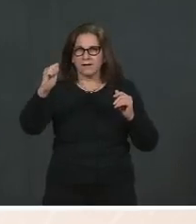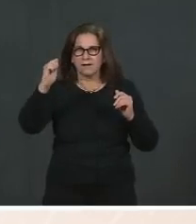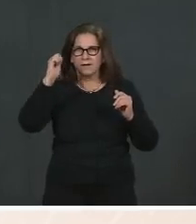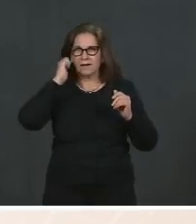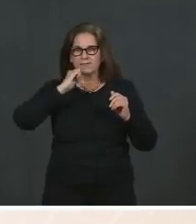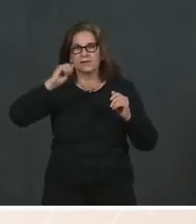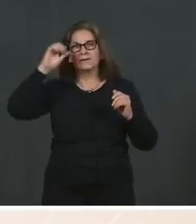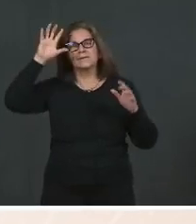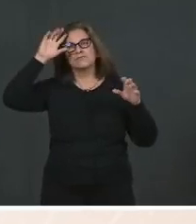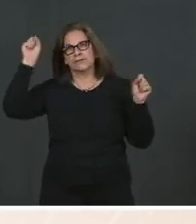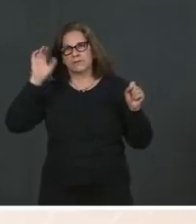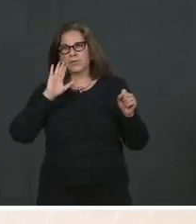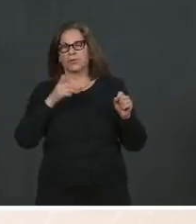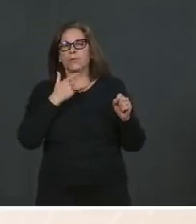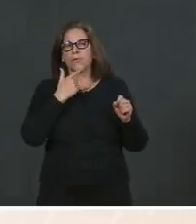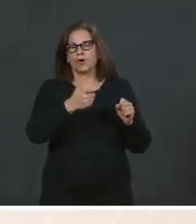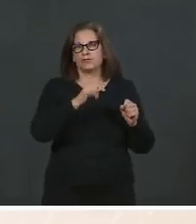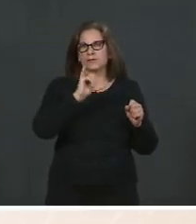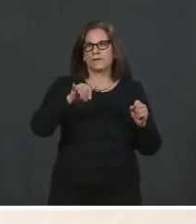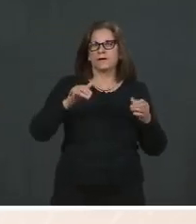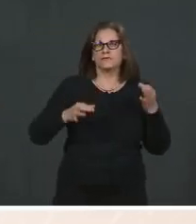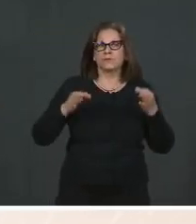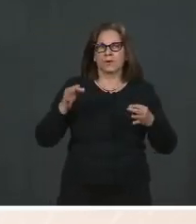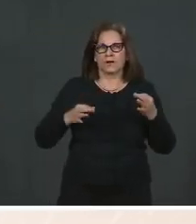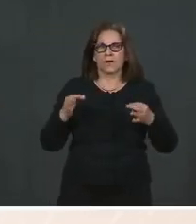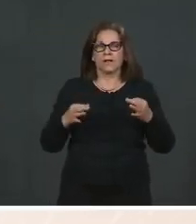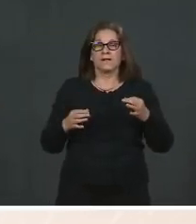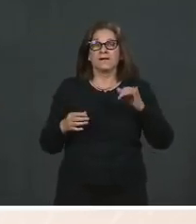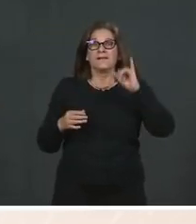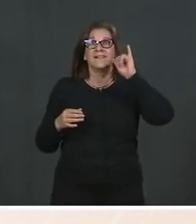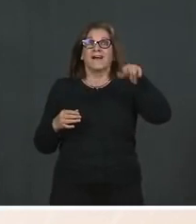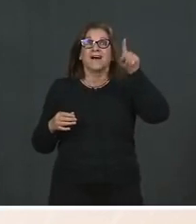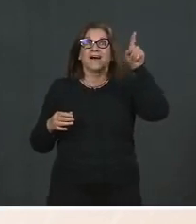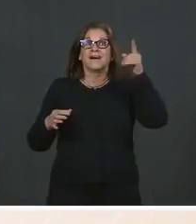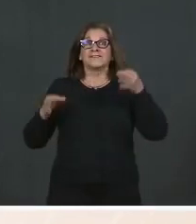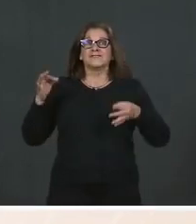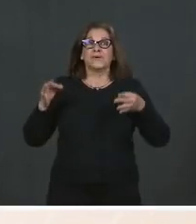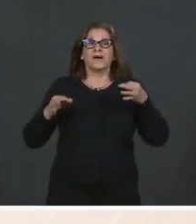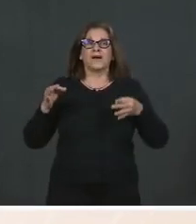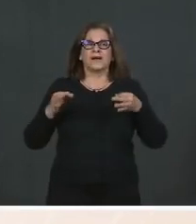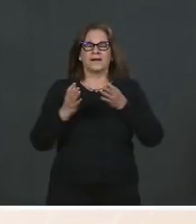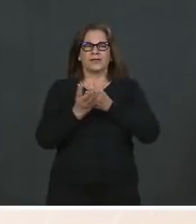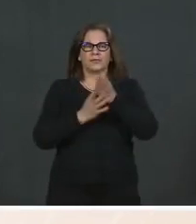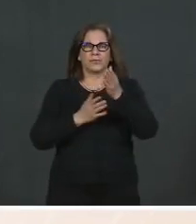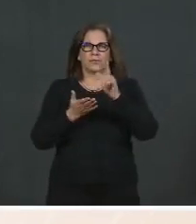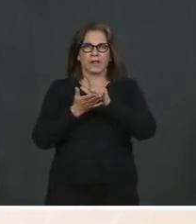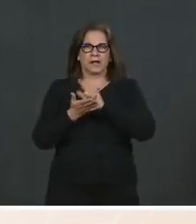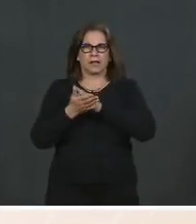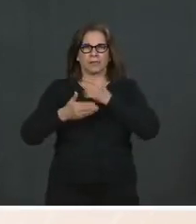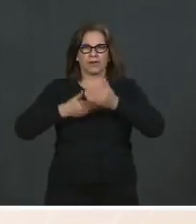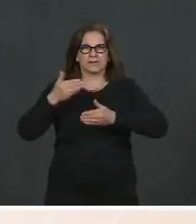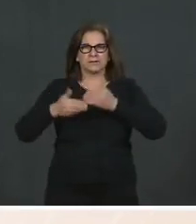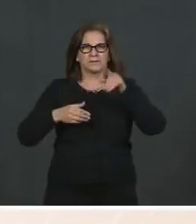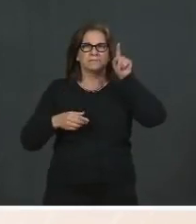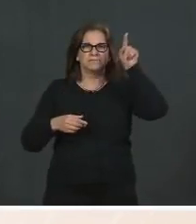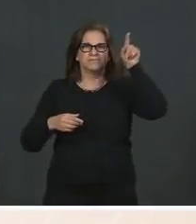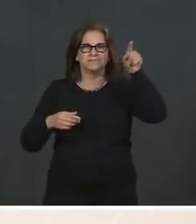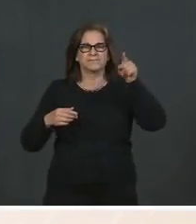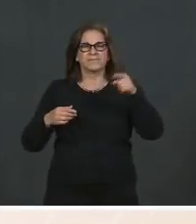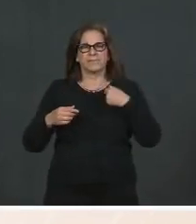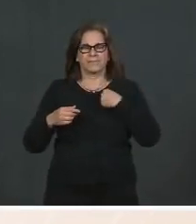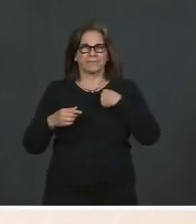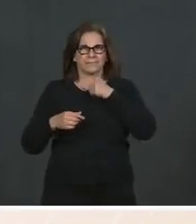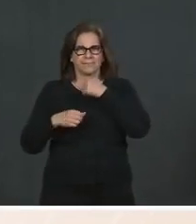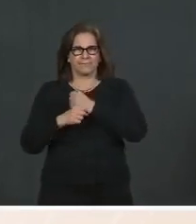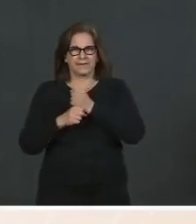updates. Obviously, this is a trial that's working its way through a law enforcement or a legal process, so we wouldn't weigh in further than that. But these were